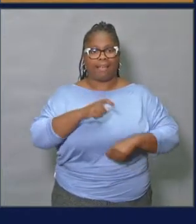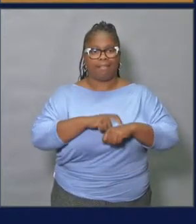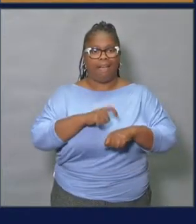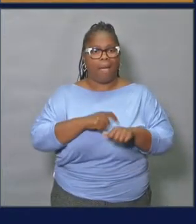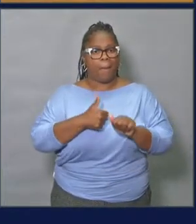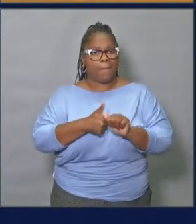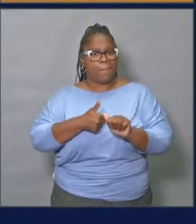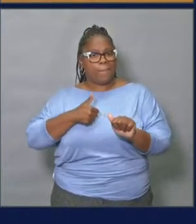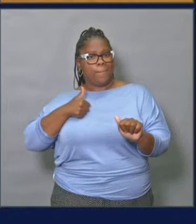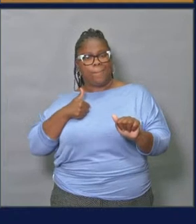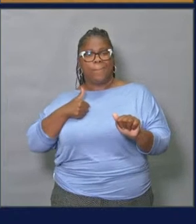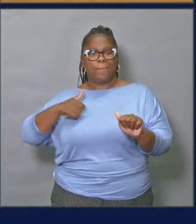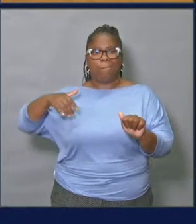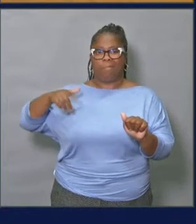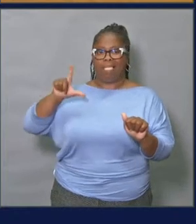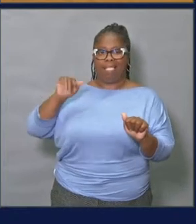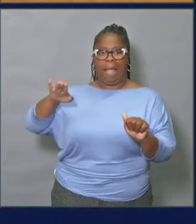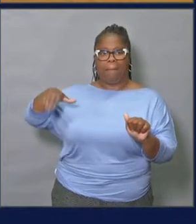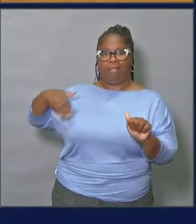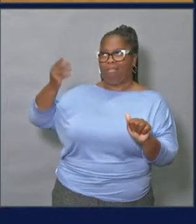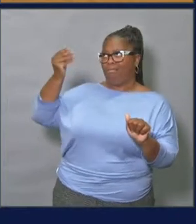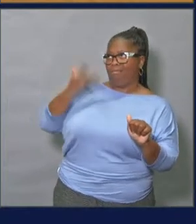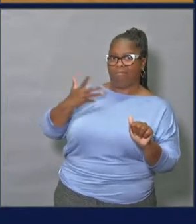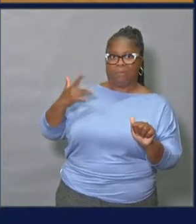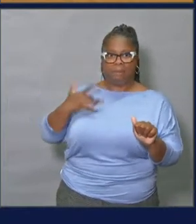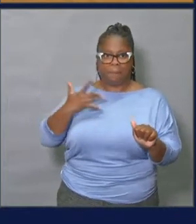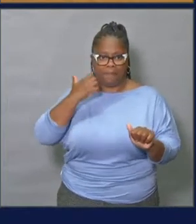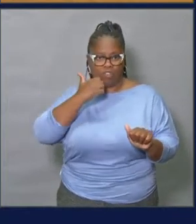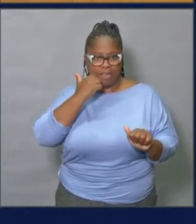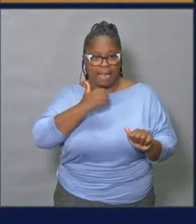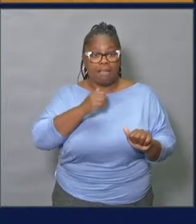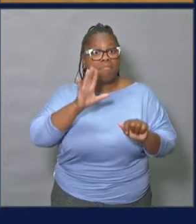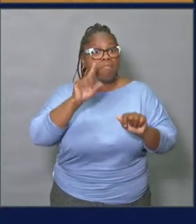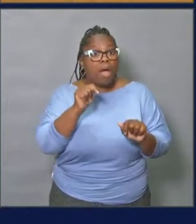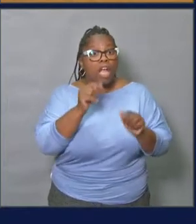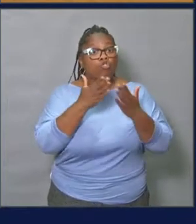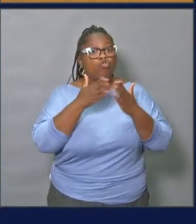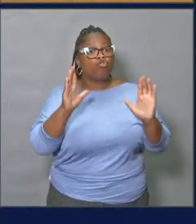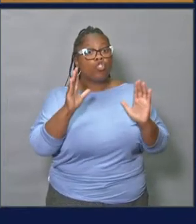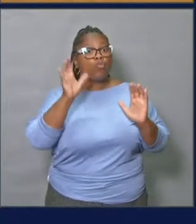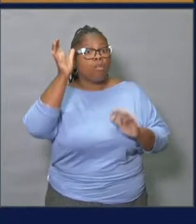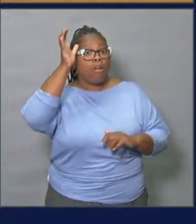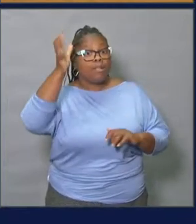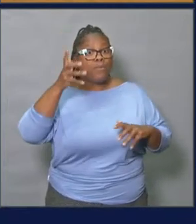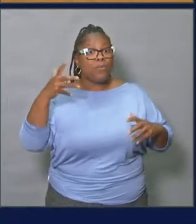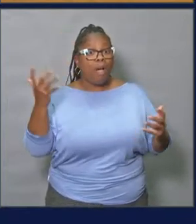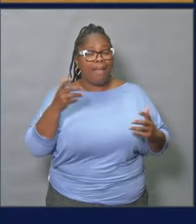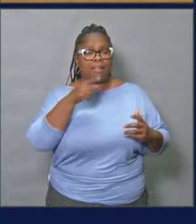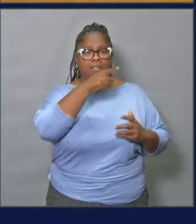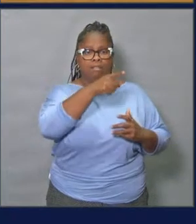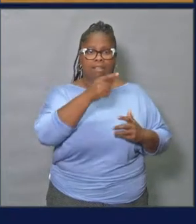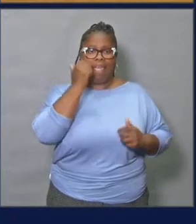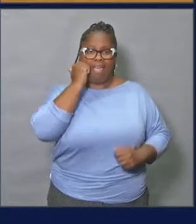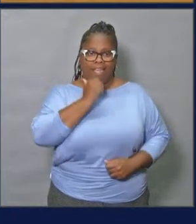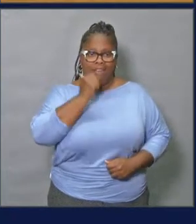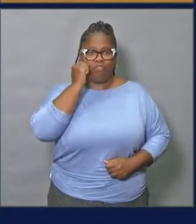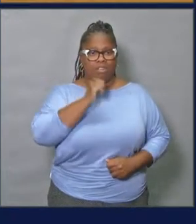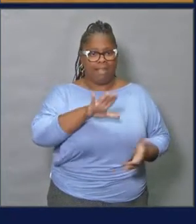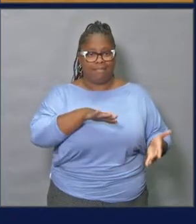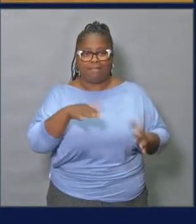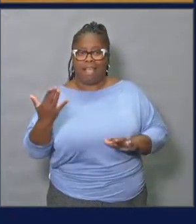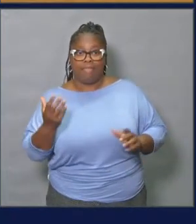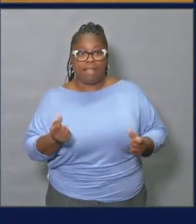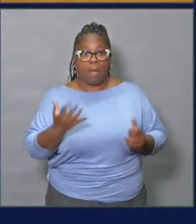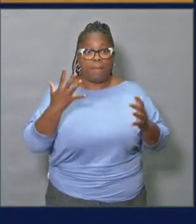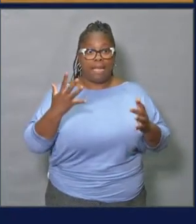the graph does show that overall average daily deaths are decreasing. We can attribute this decline to the hard work